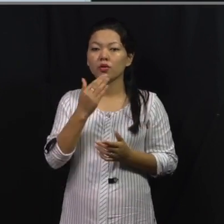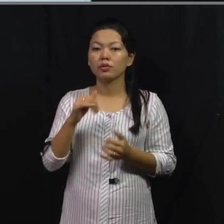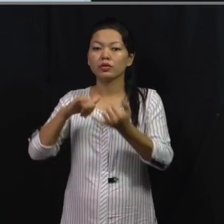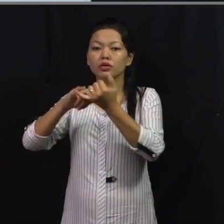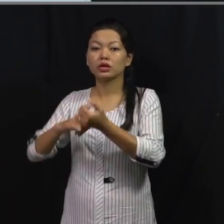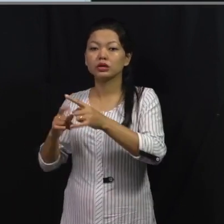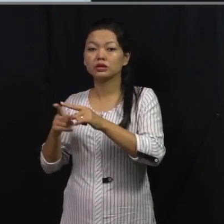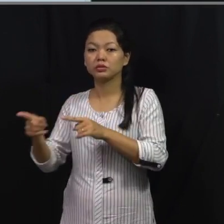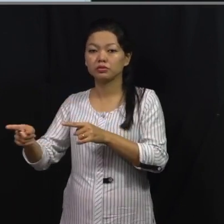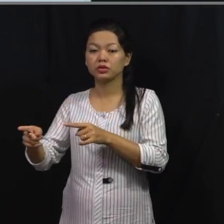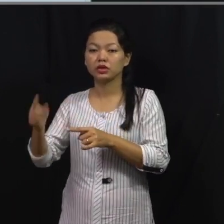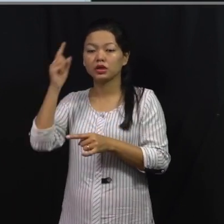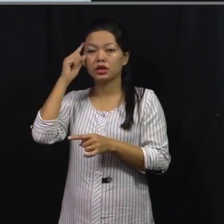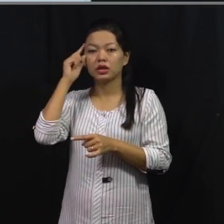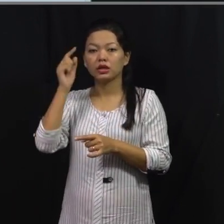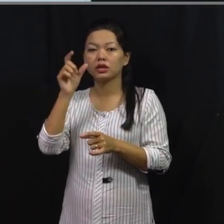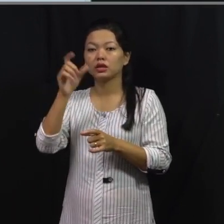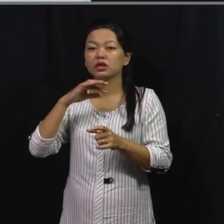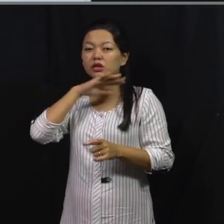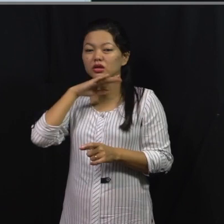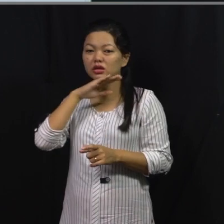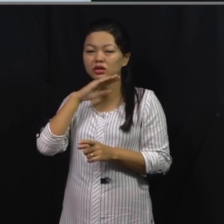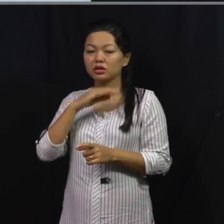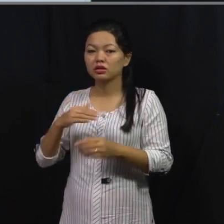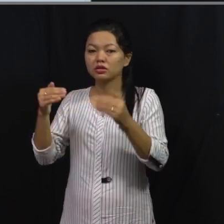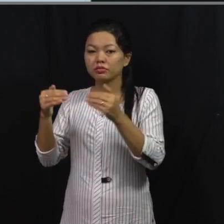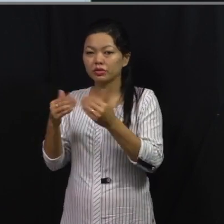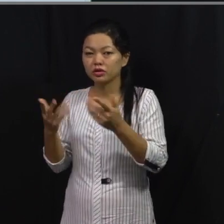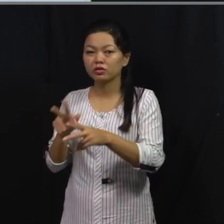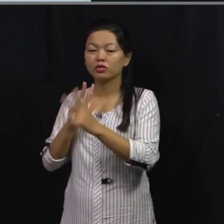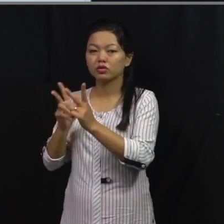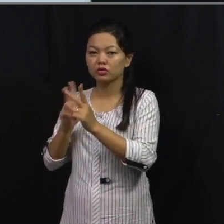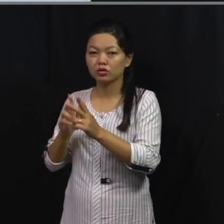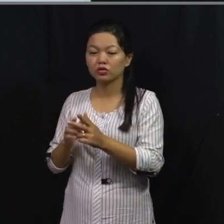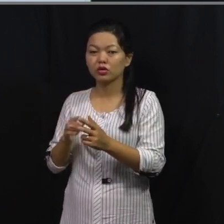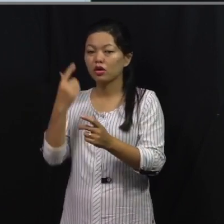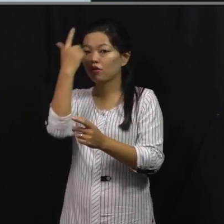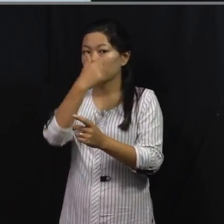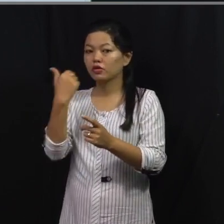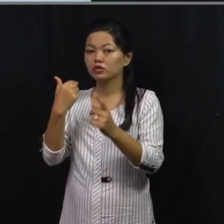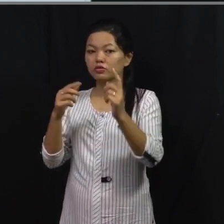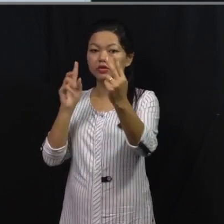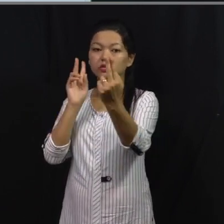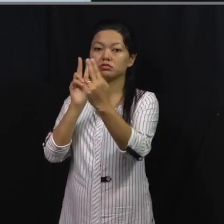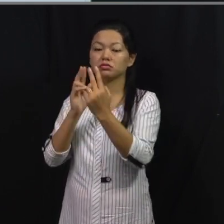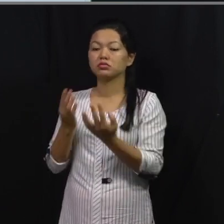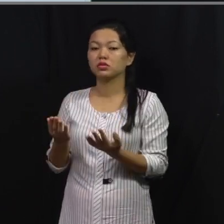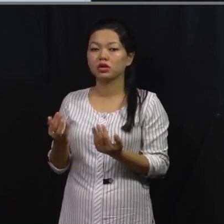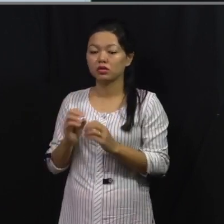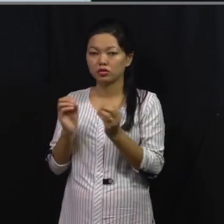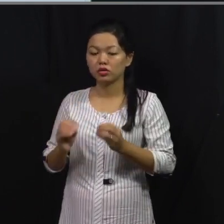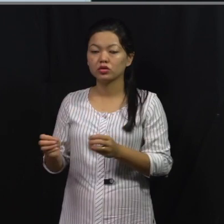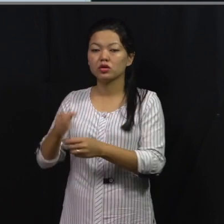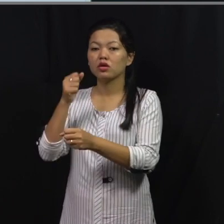society. That is the first provision which has been given by the government of India. Also, in order to protect them,